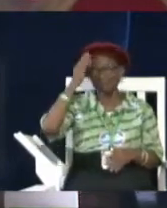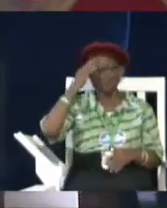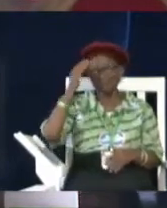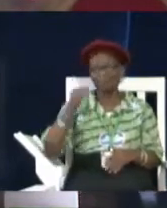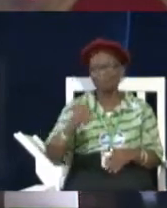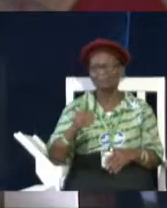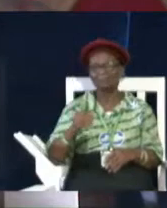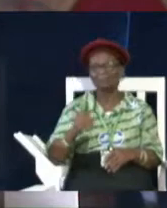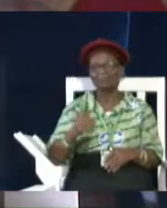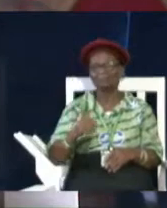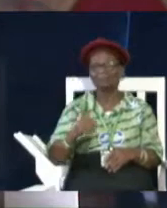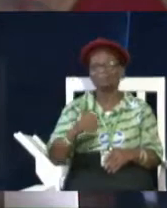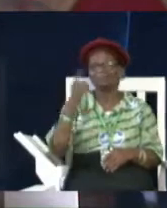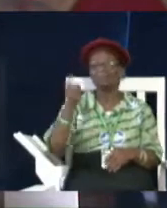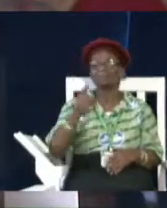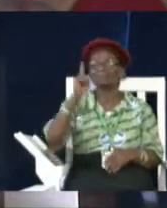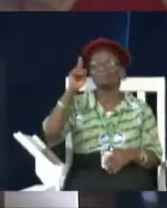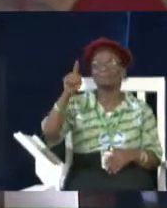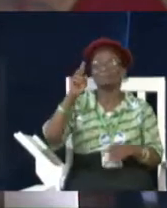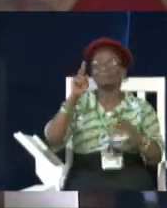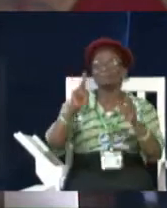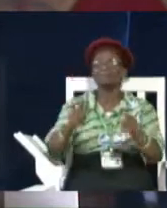But only one fellow got